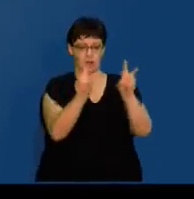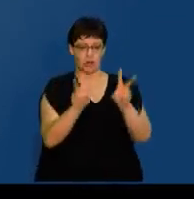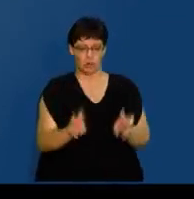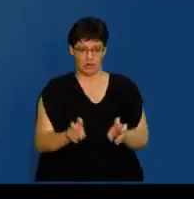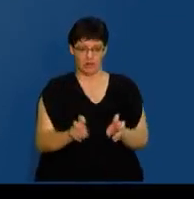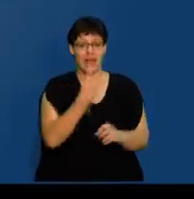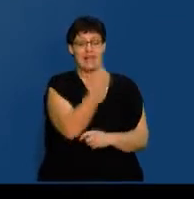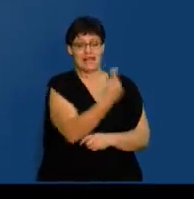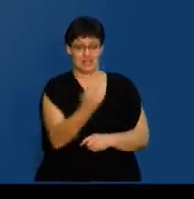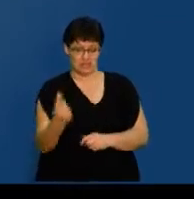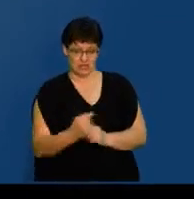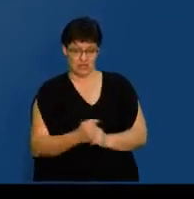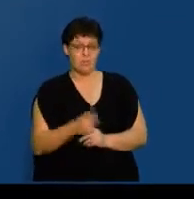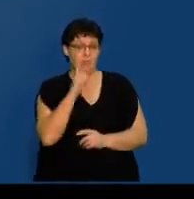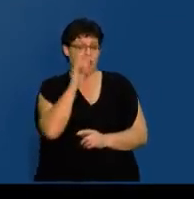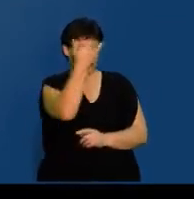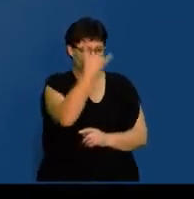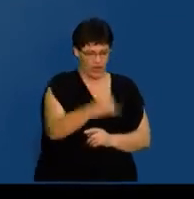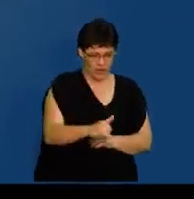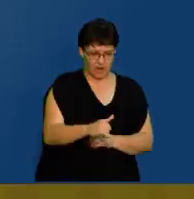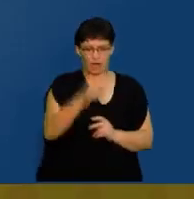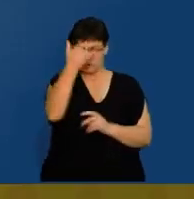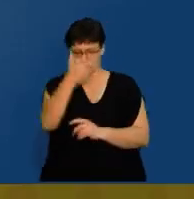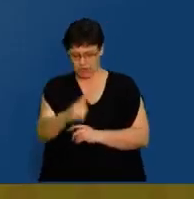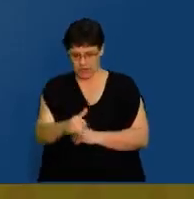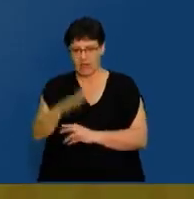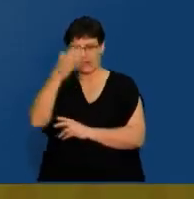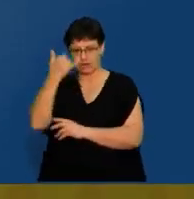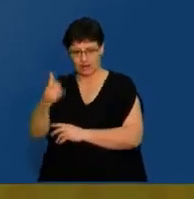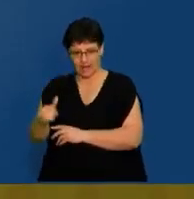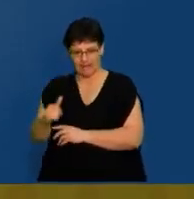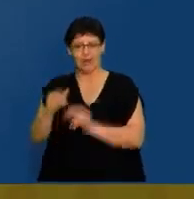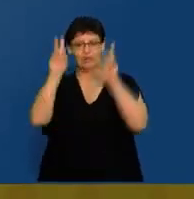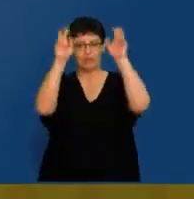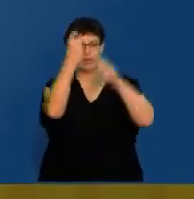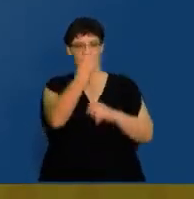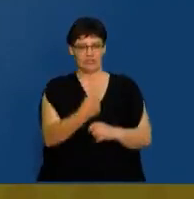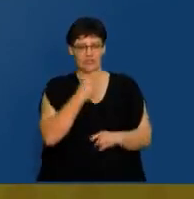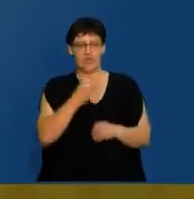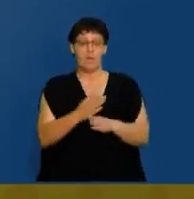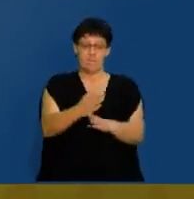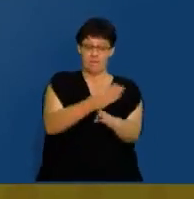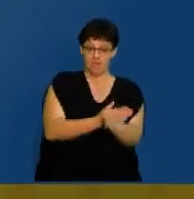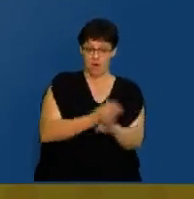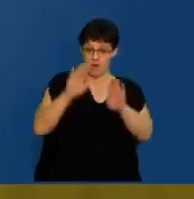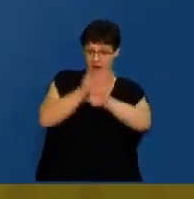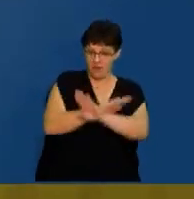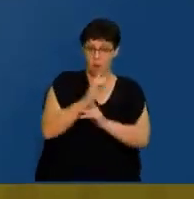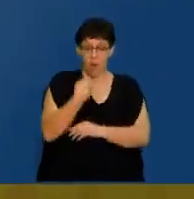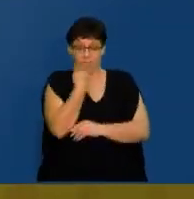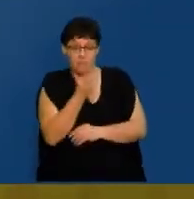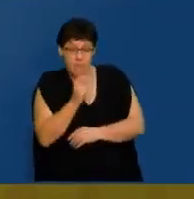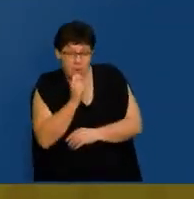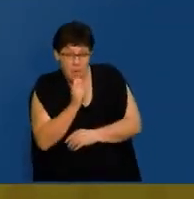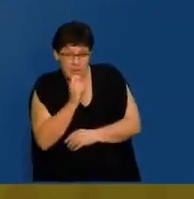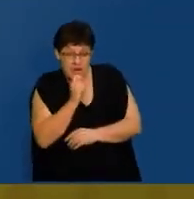mean it's a good checklist for you to check before you get into the exam, either the night before or the morning. So having